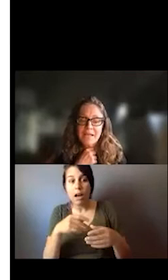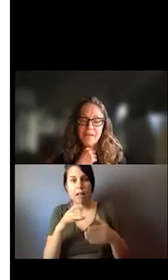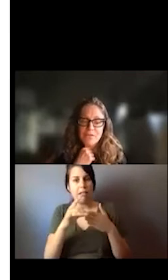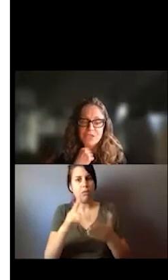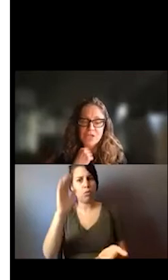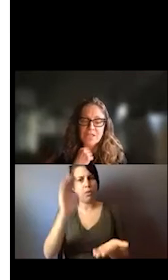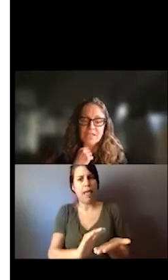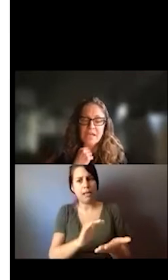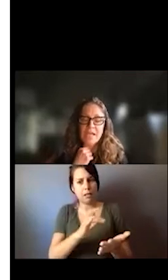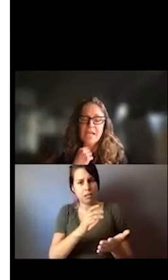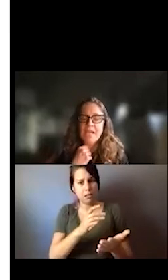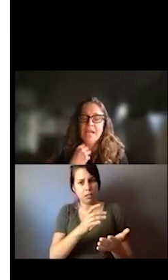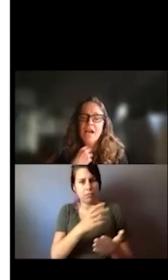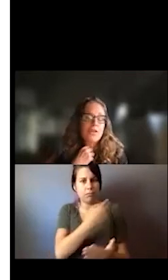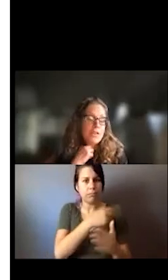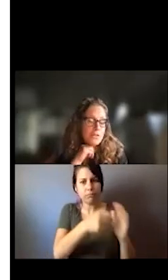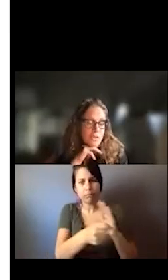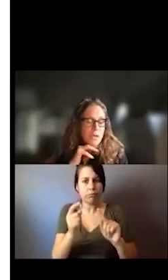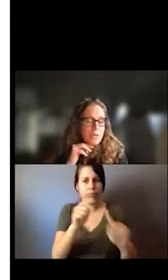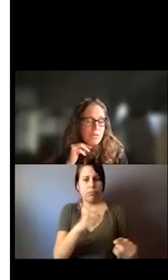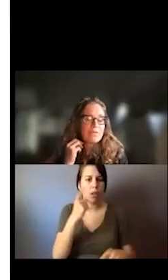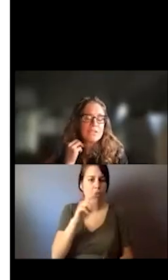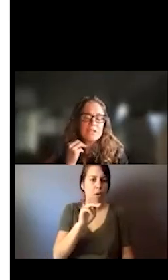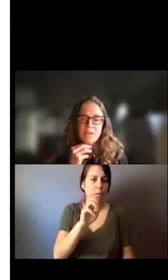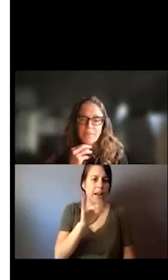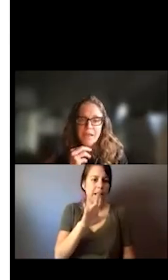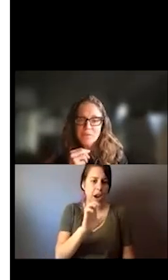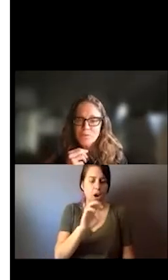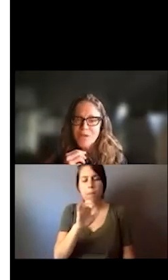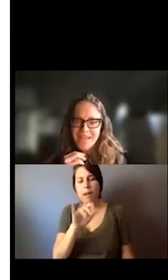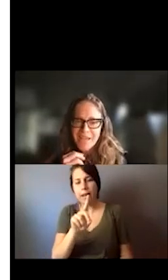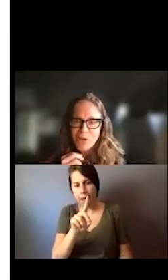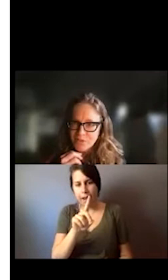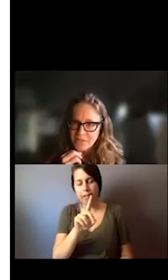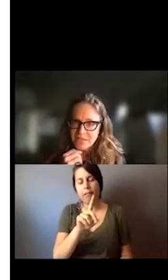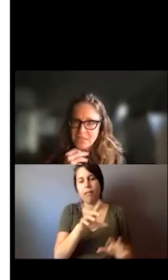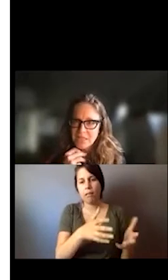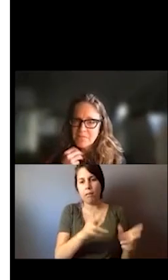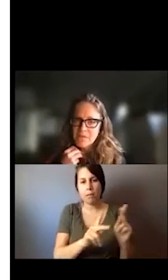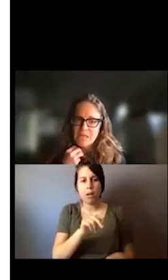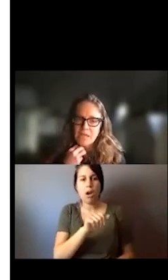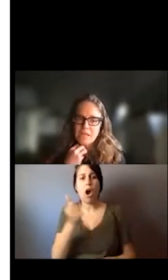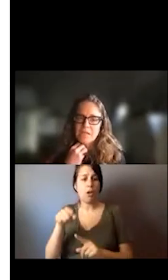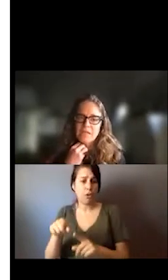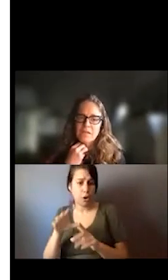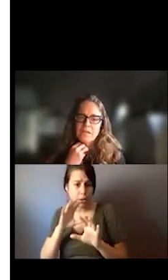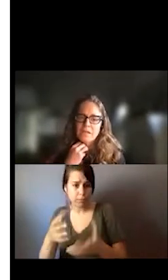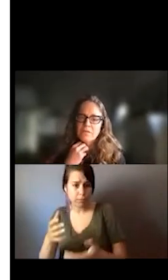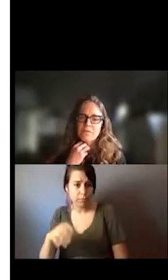Medicare and Medicaid beneficiaries. And other interesting work relevant to this topic comes from Shreya Kangovi's team